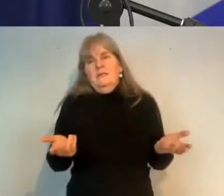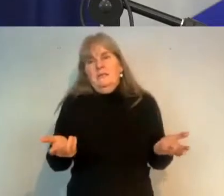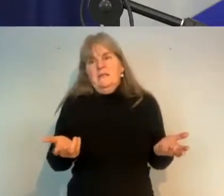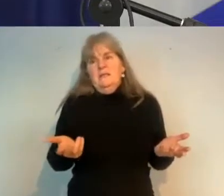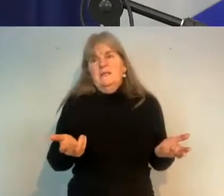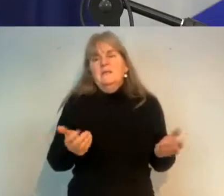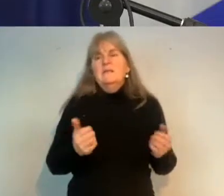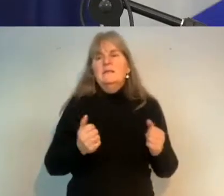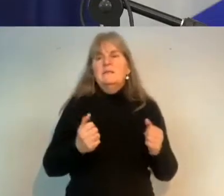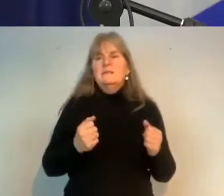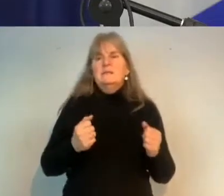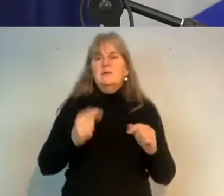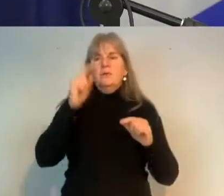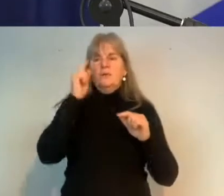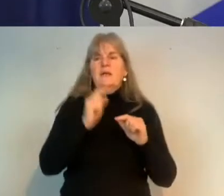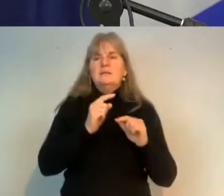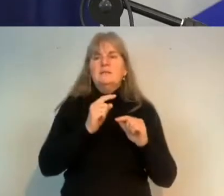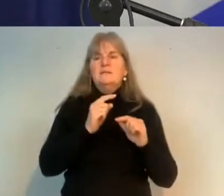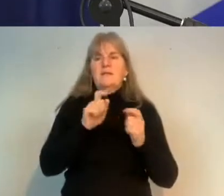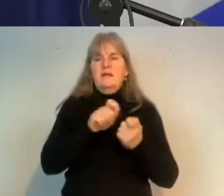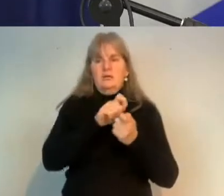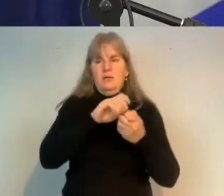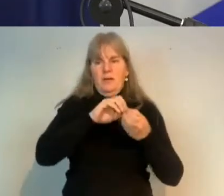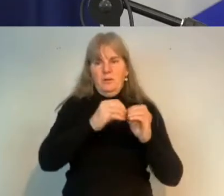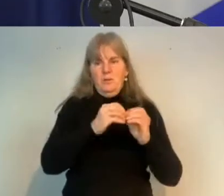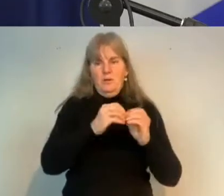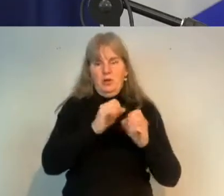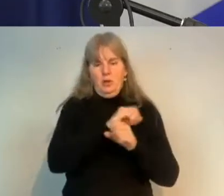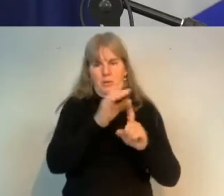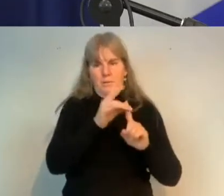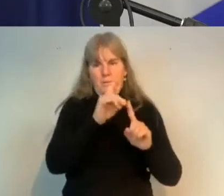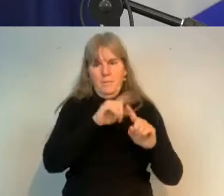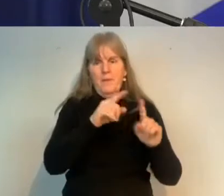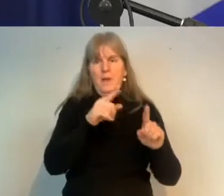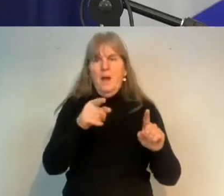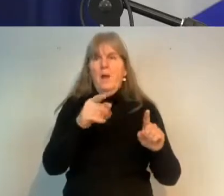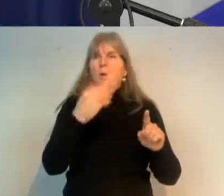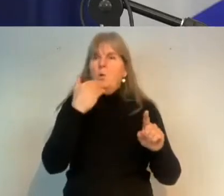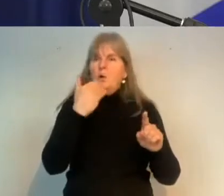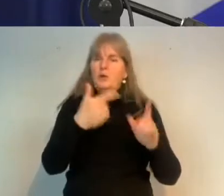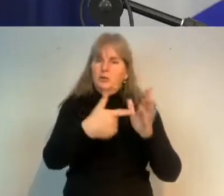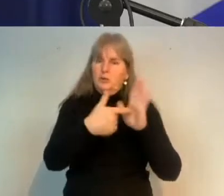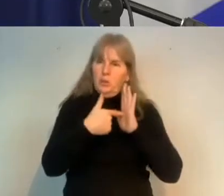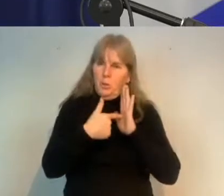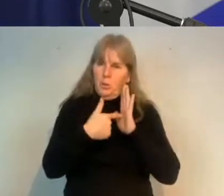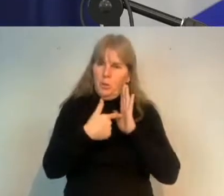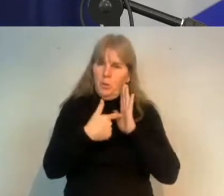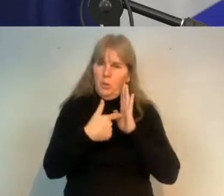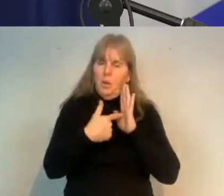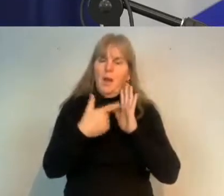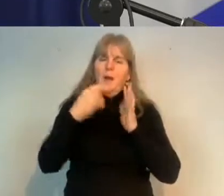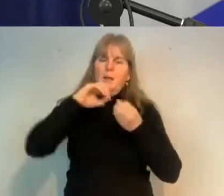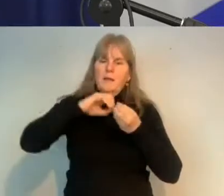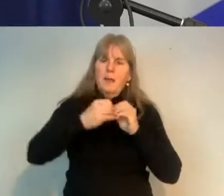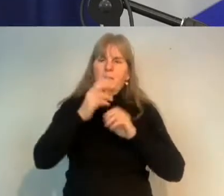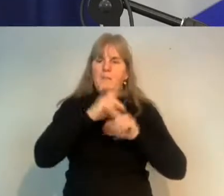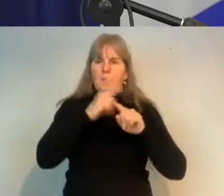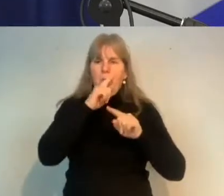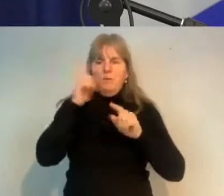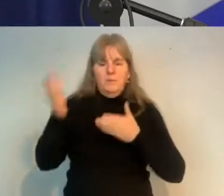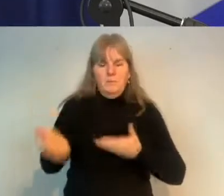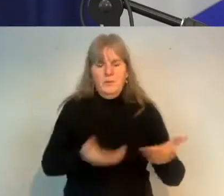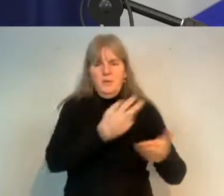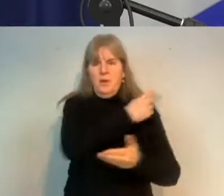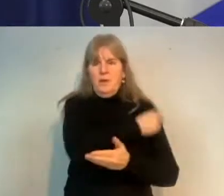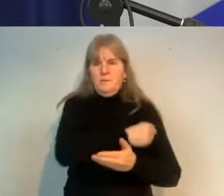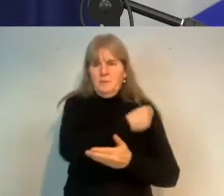less so. What is a good indicator is the number of people who need hospitalization, and